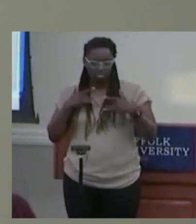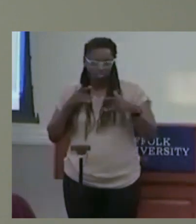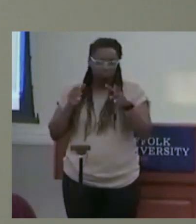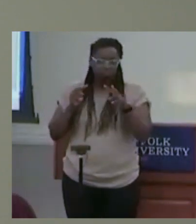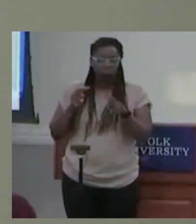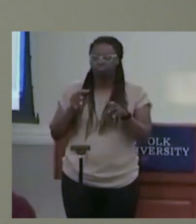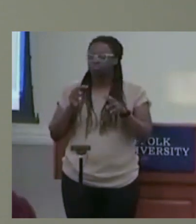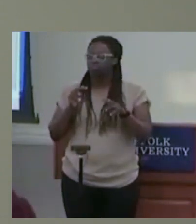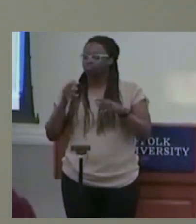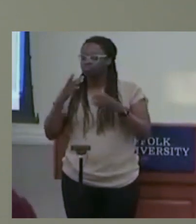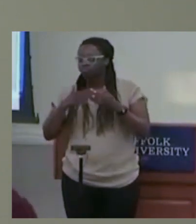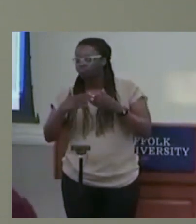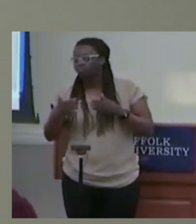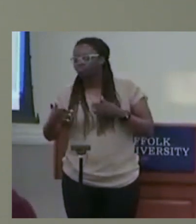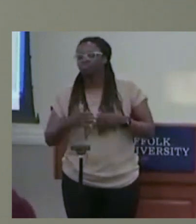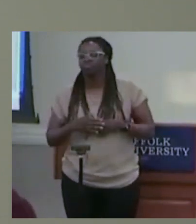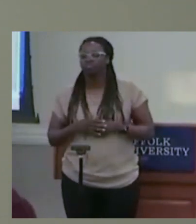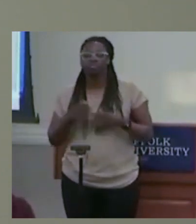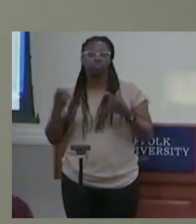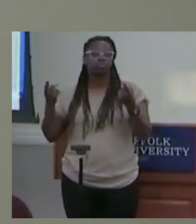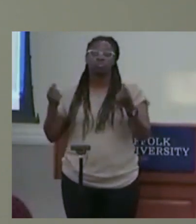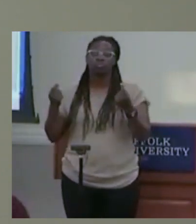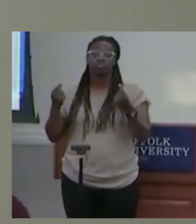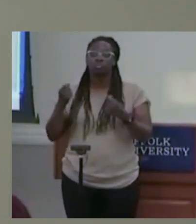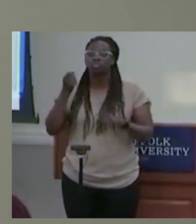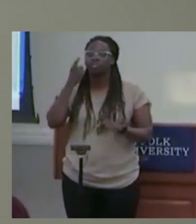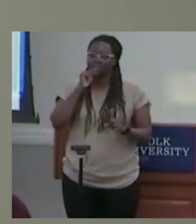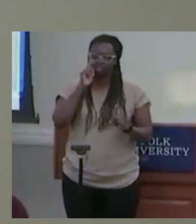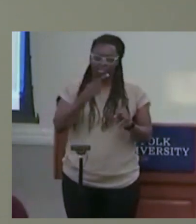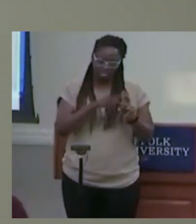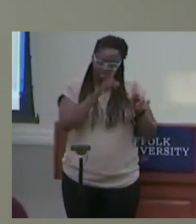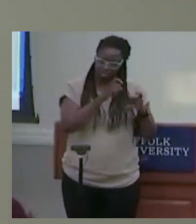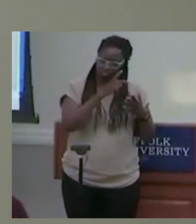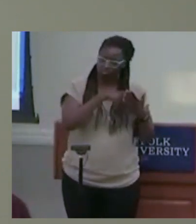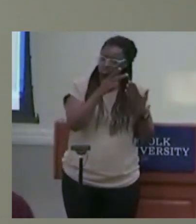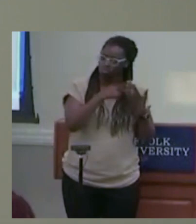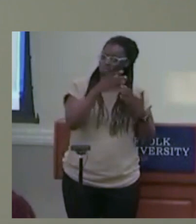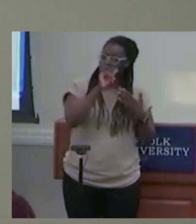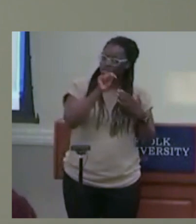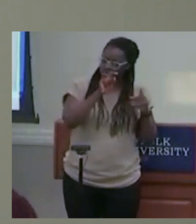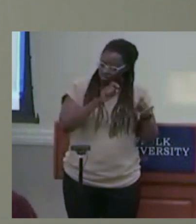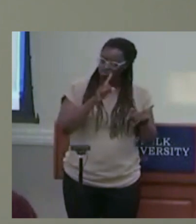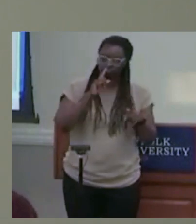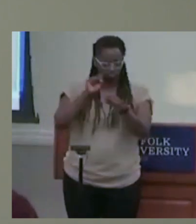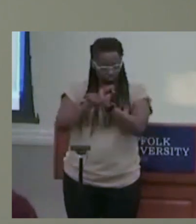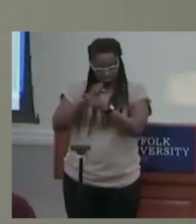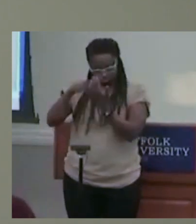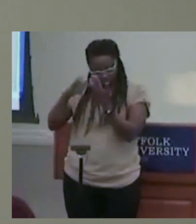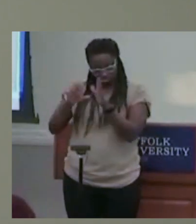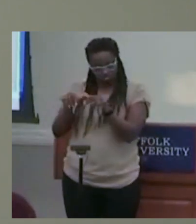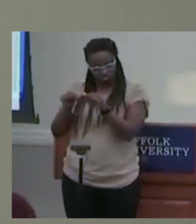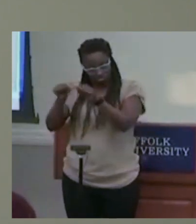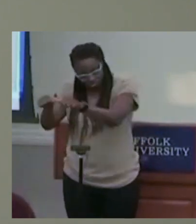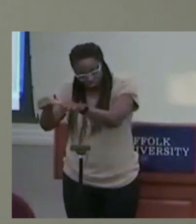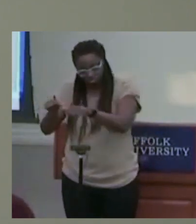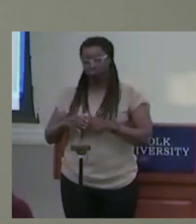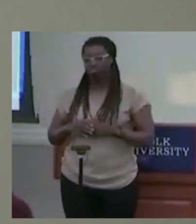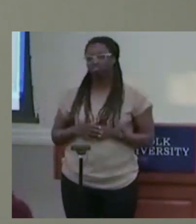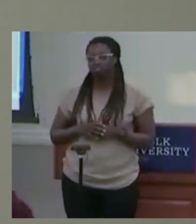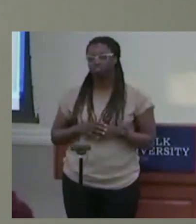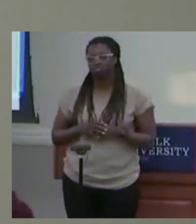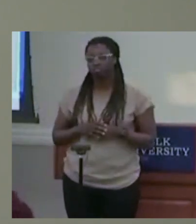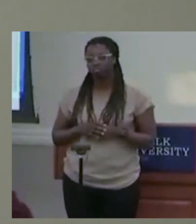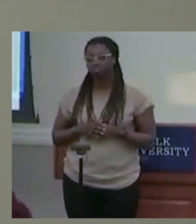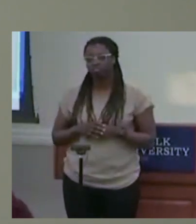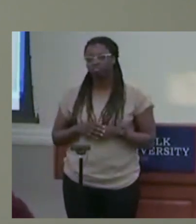it from the pilot program to the actual program. I'm in the process right now of survey and getting